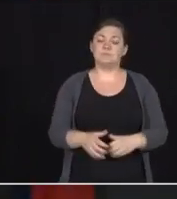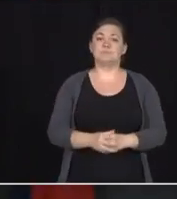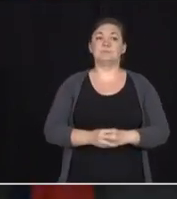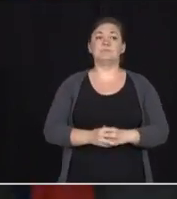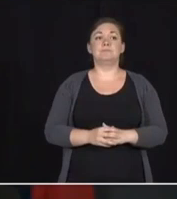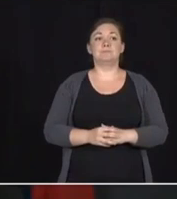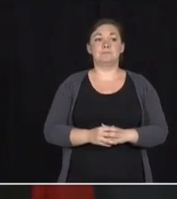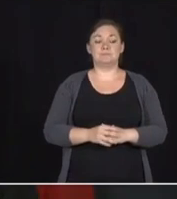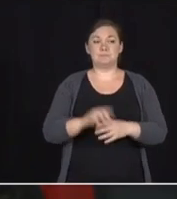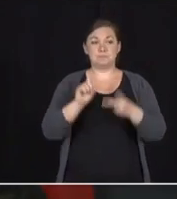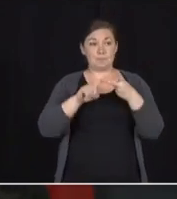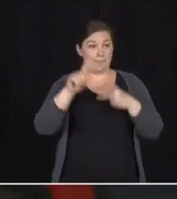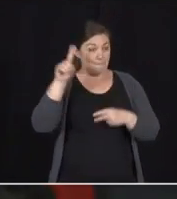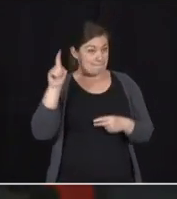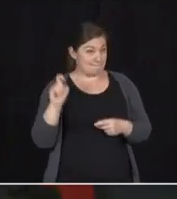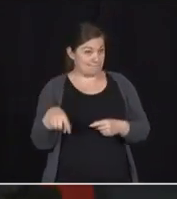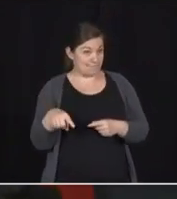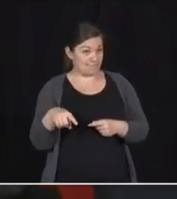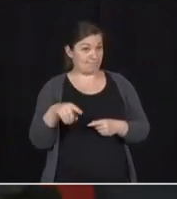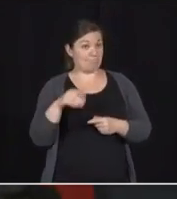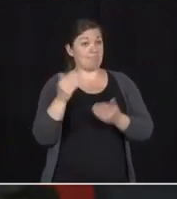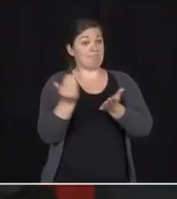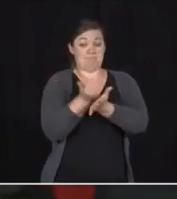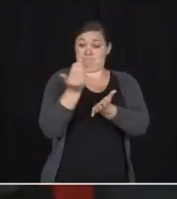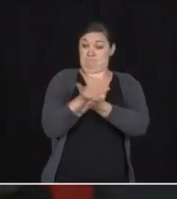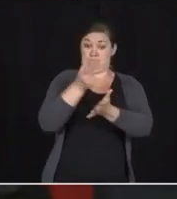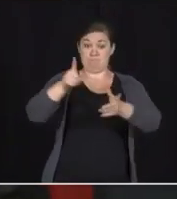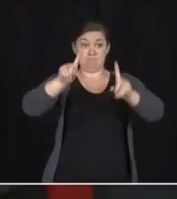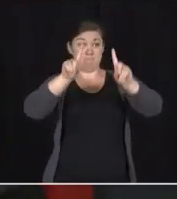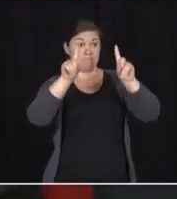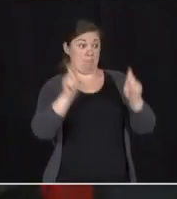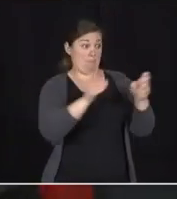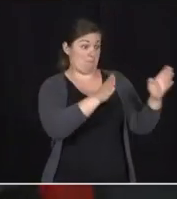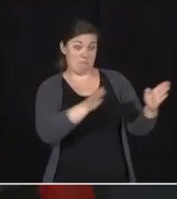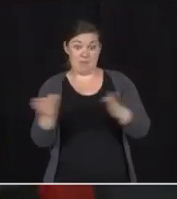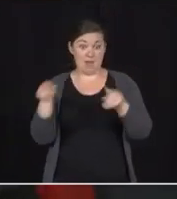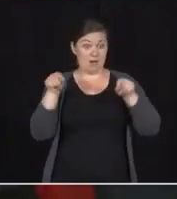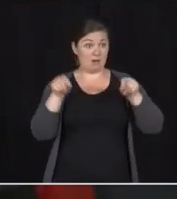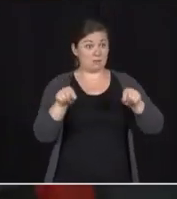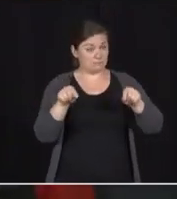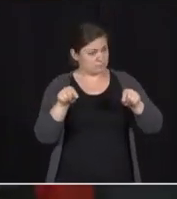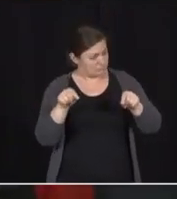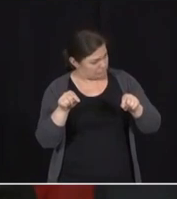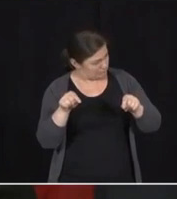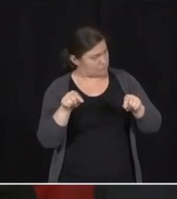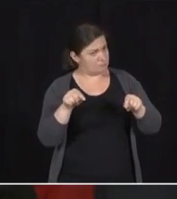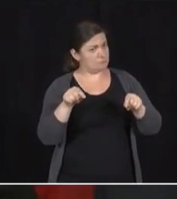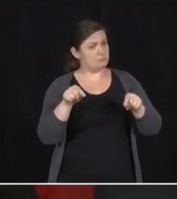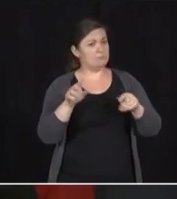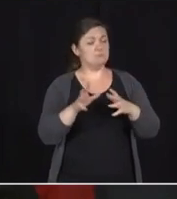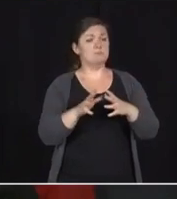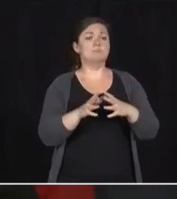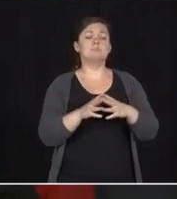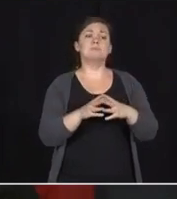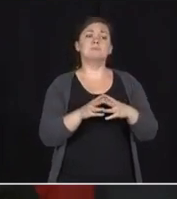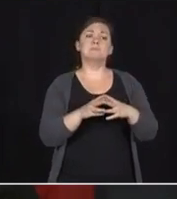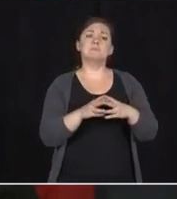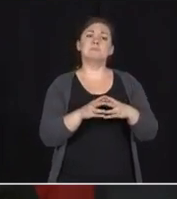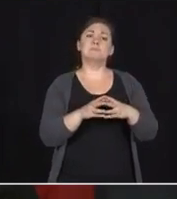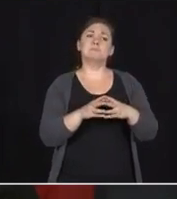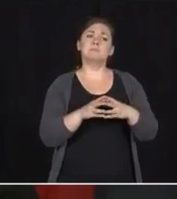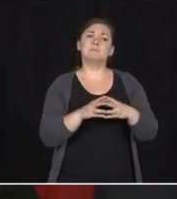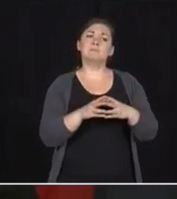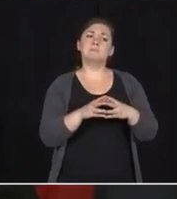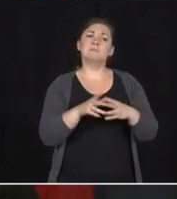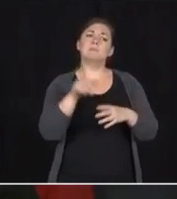And on the new testing strategy being released this week, it's our understanding it's going to be overseen by Matt